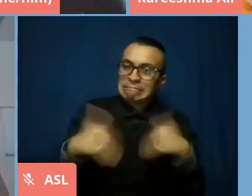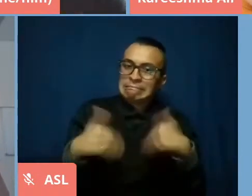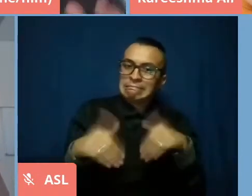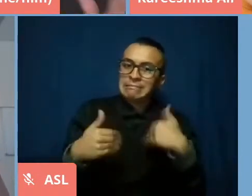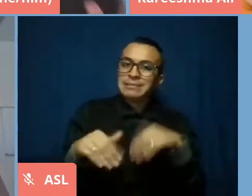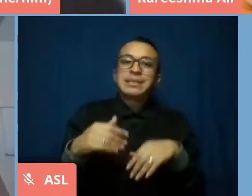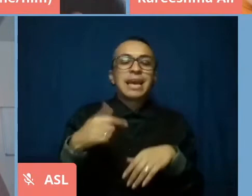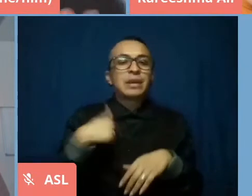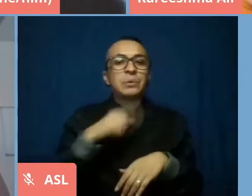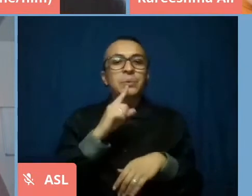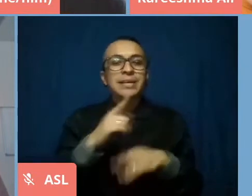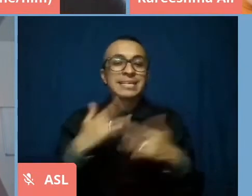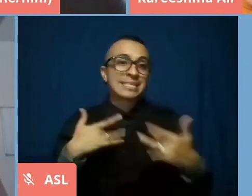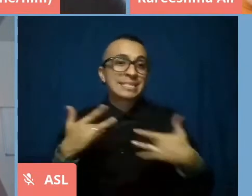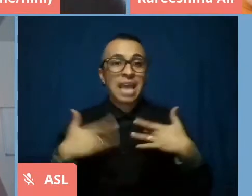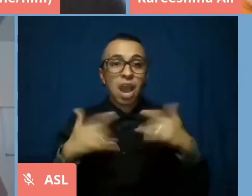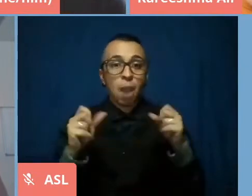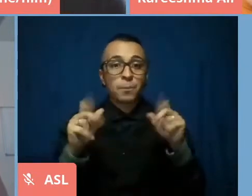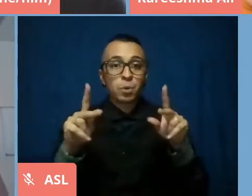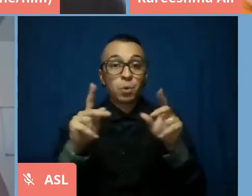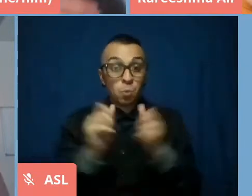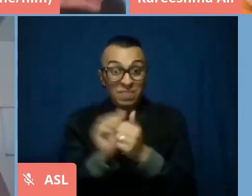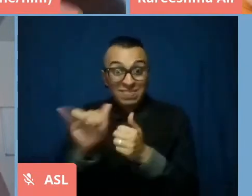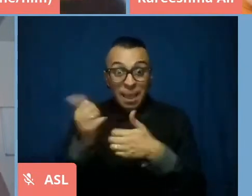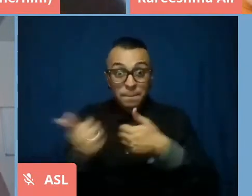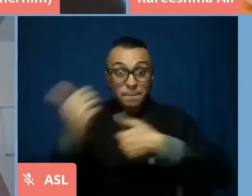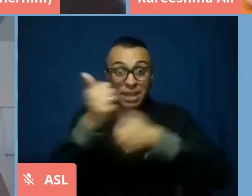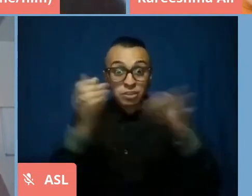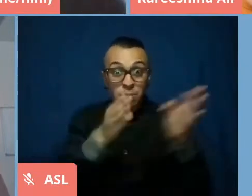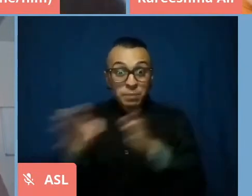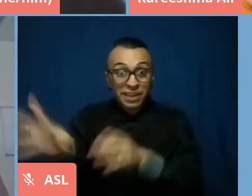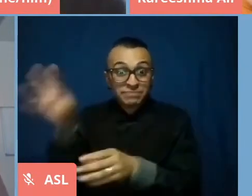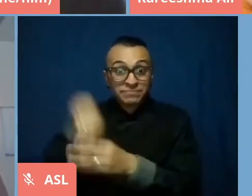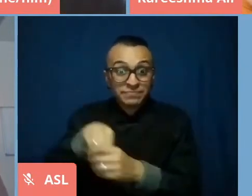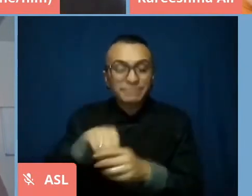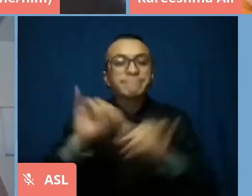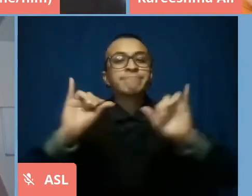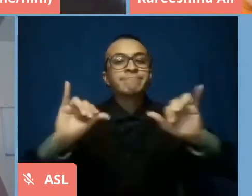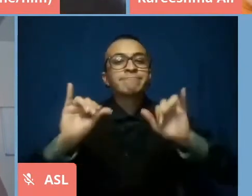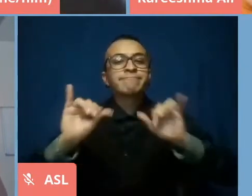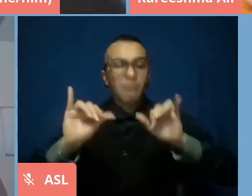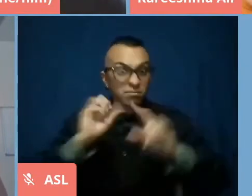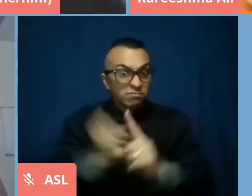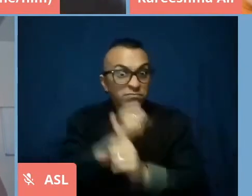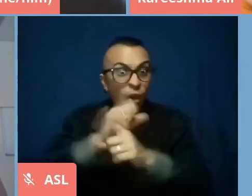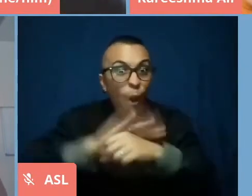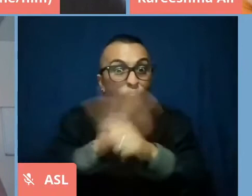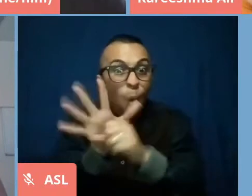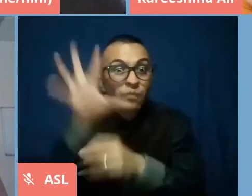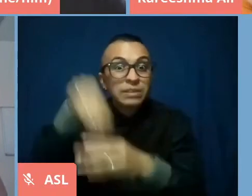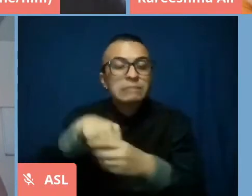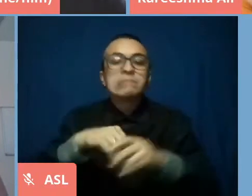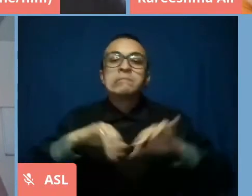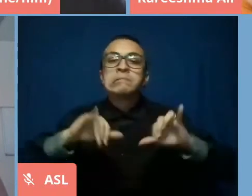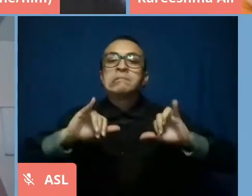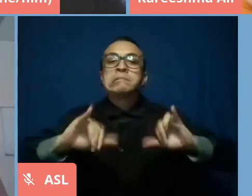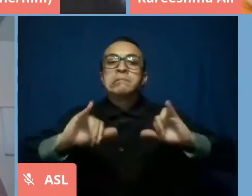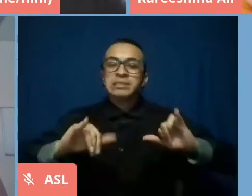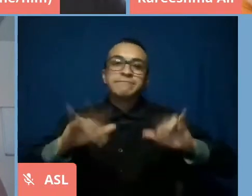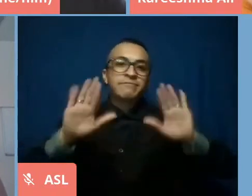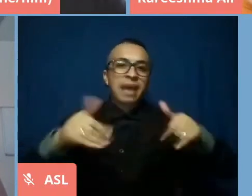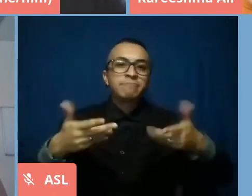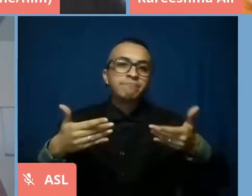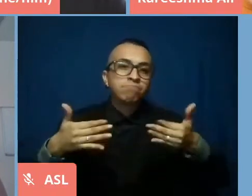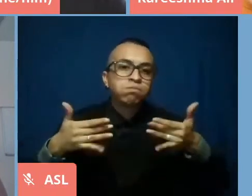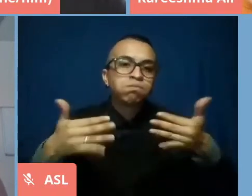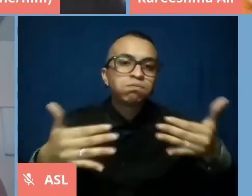the exciting opportunity with the master plan, and now the master plan with the COVID lens, is to accelerate some of these